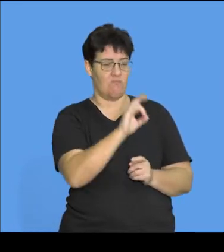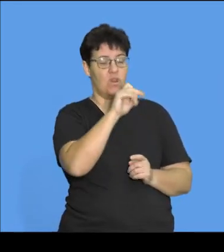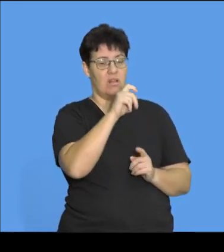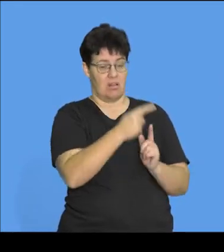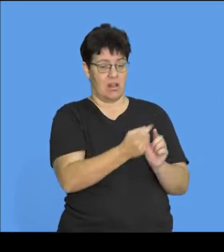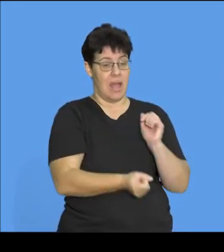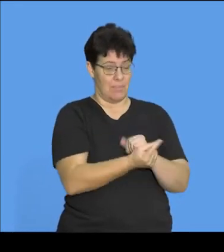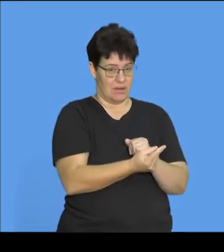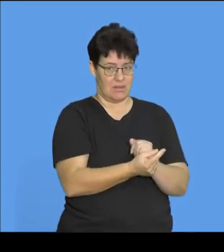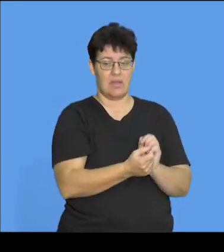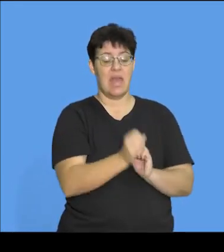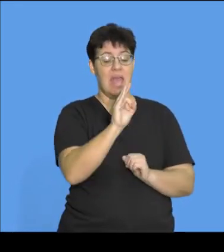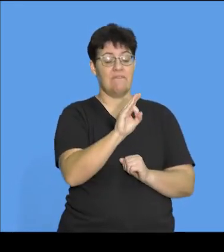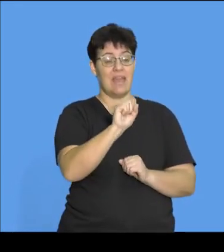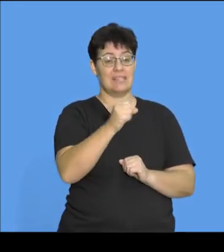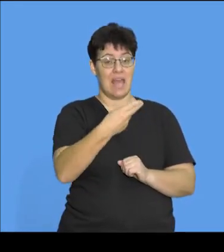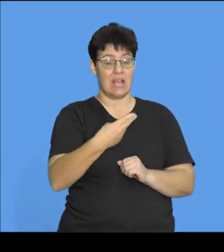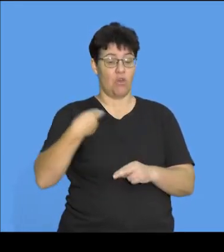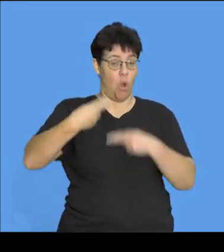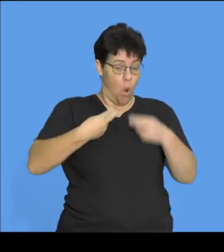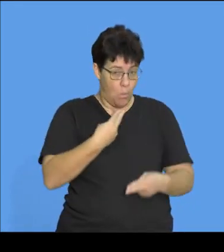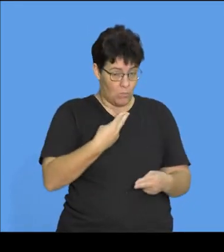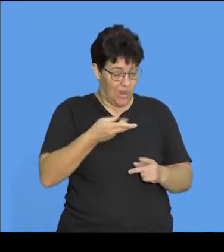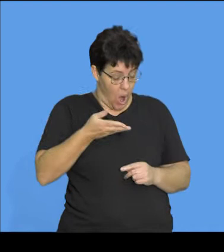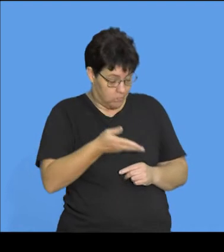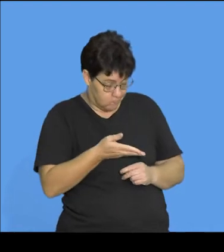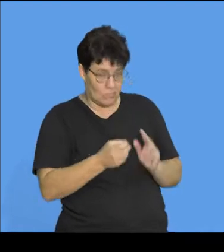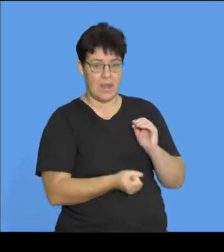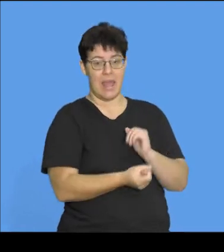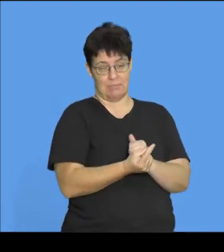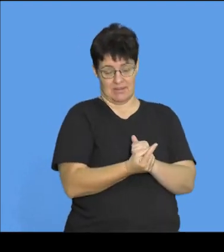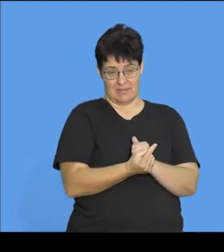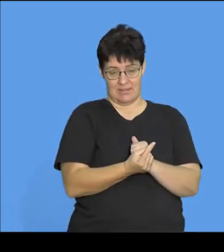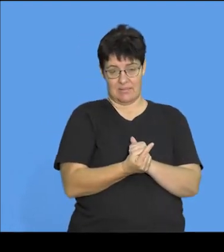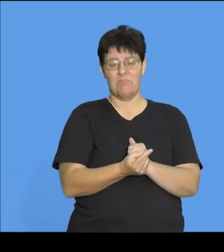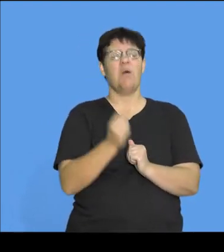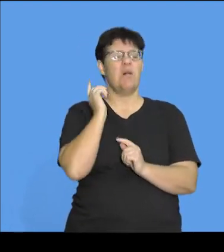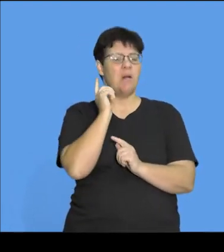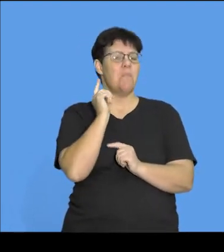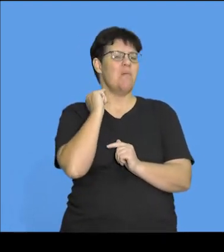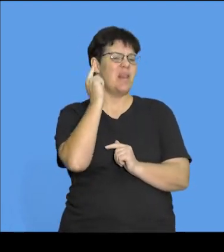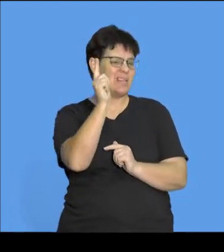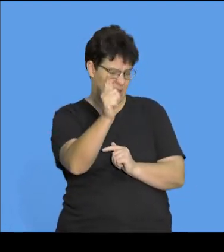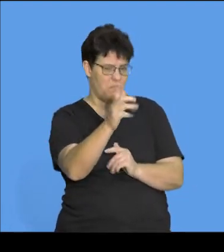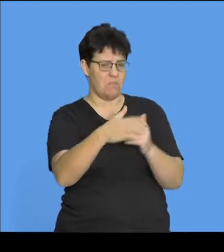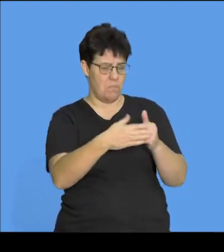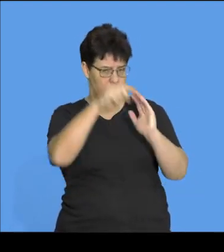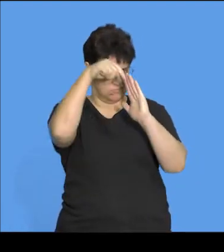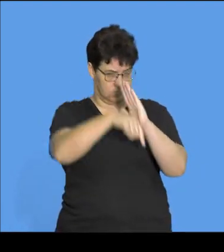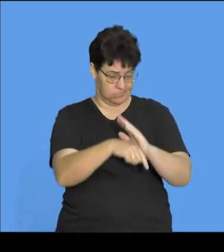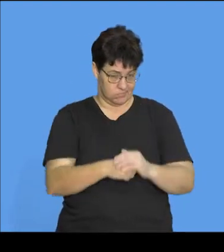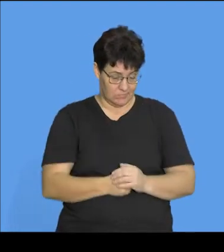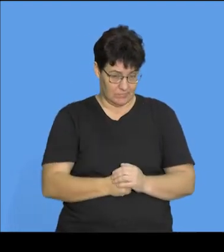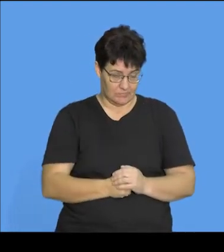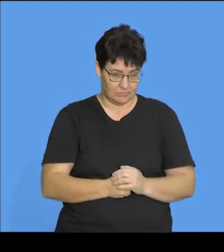hormone FSH, which we will talk about in detail as we get into the next segment. The primary